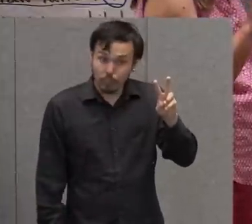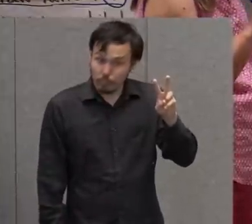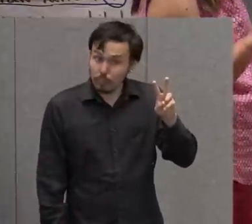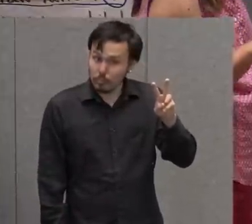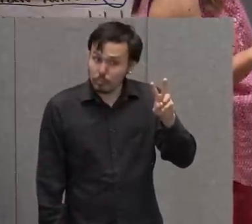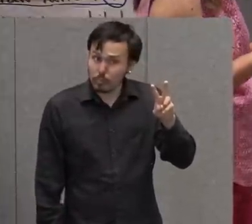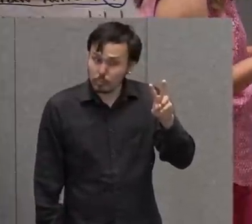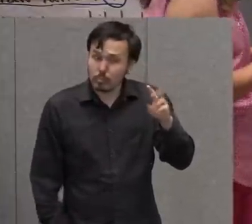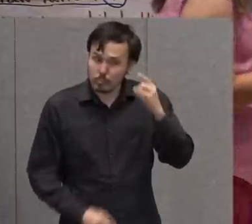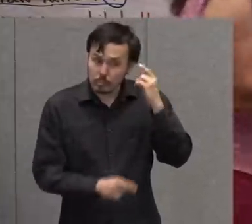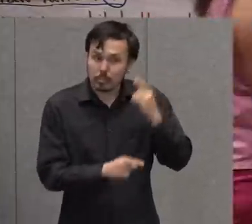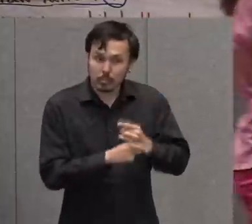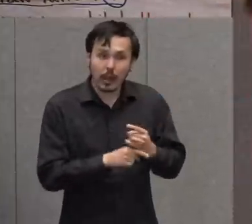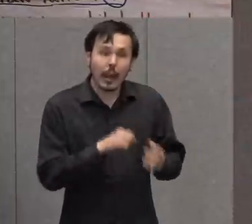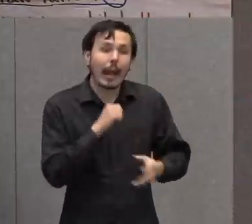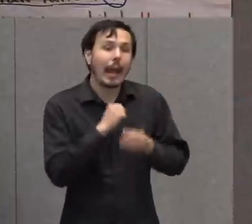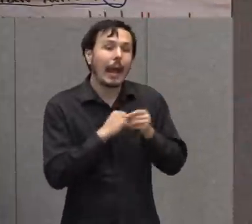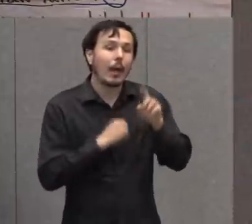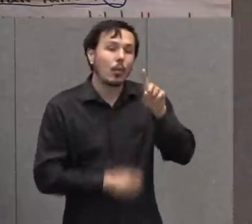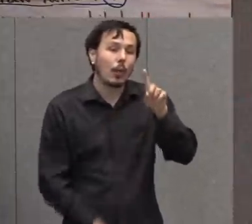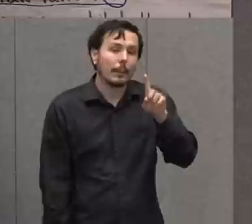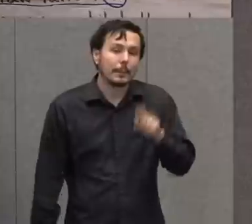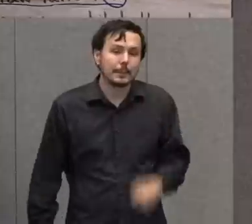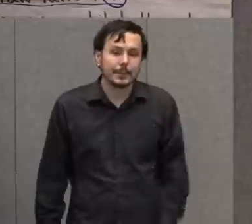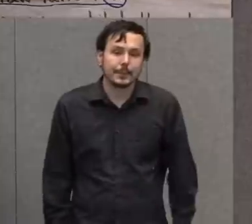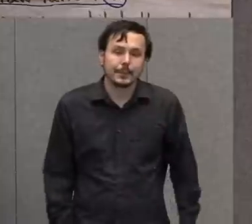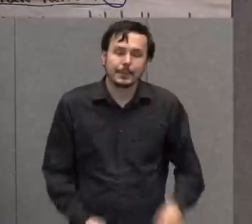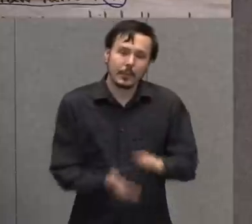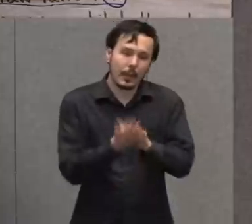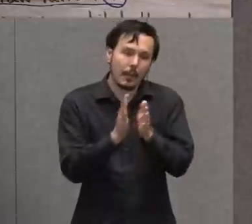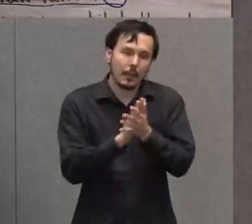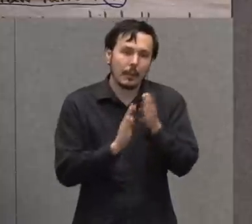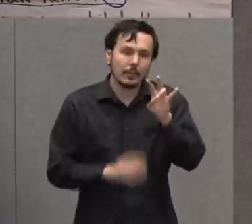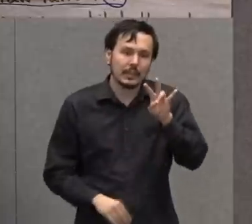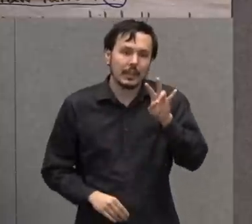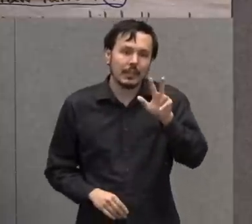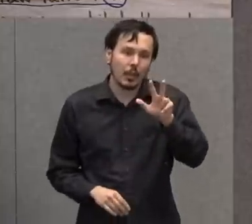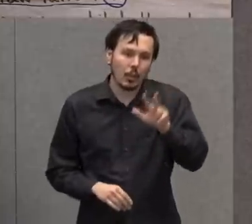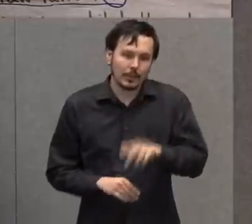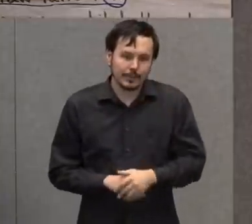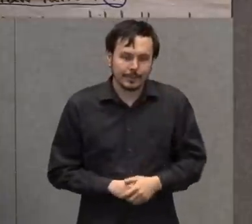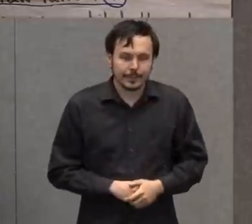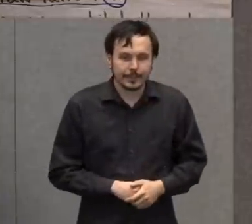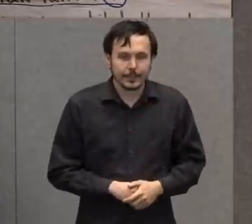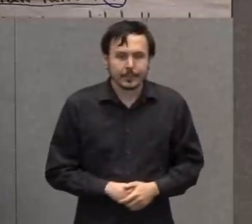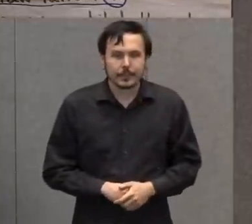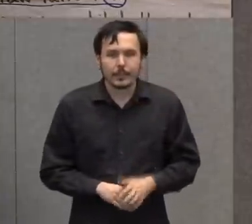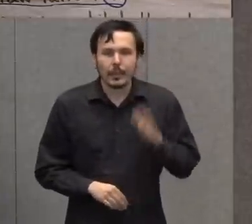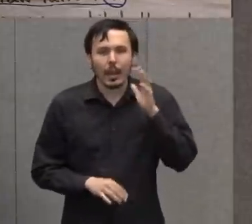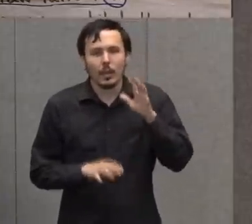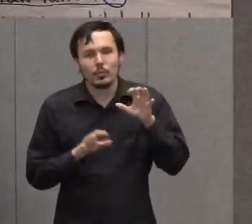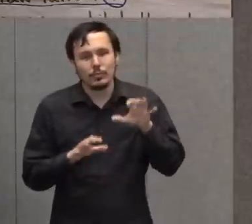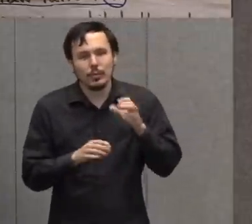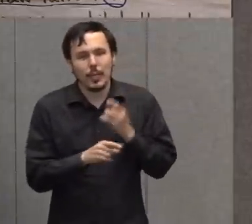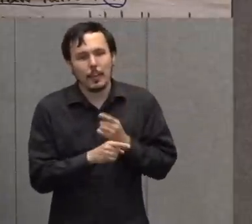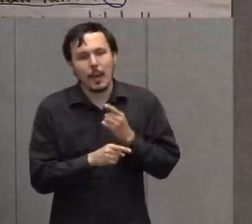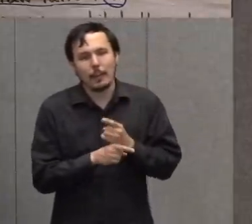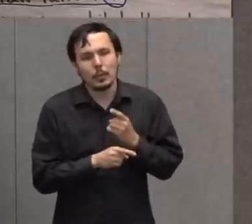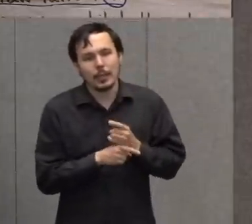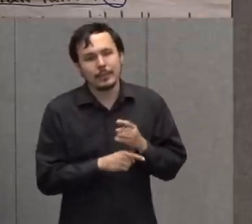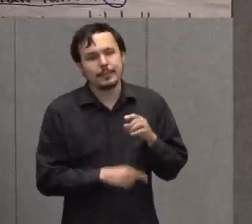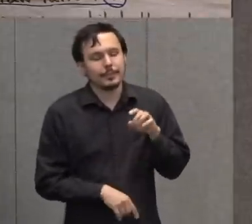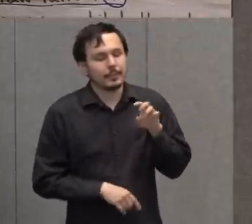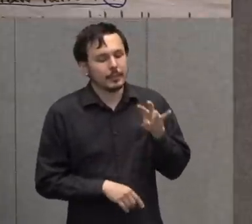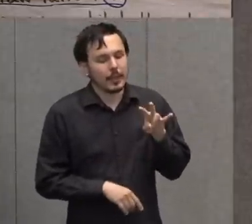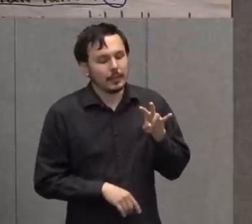saying that right? And then a total of 73. So let me do this the proper way. So we had that with